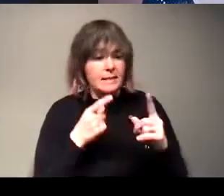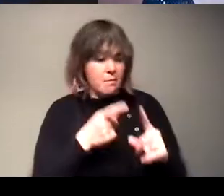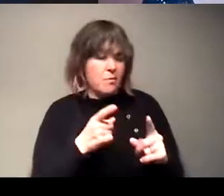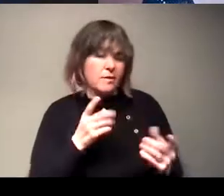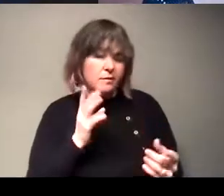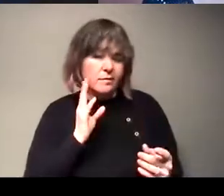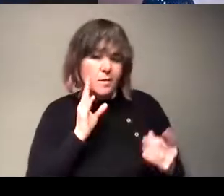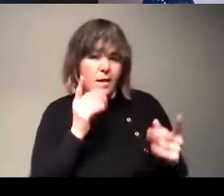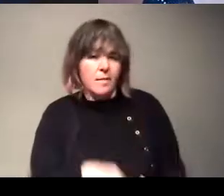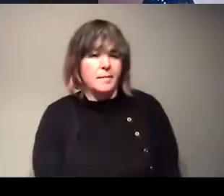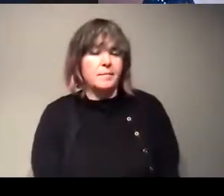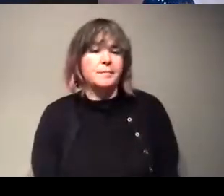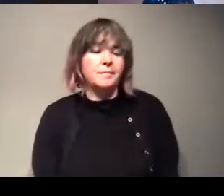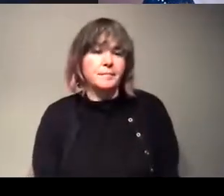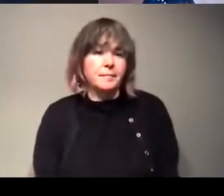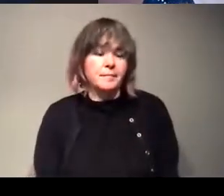so.